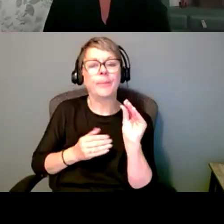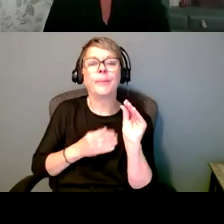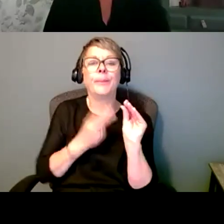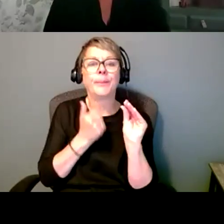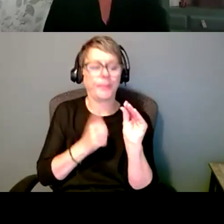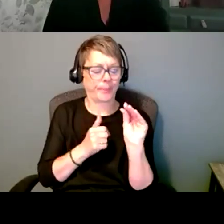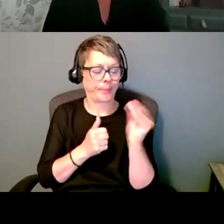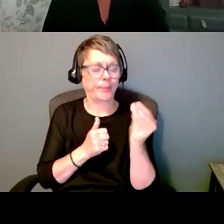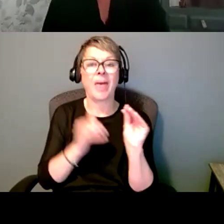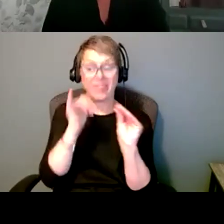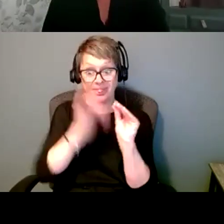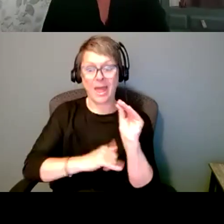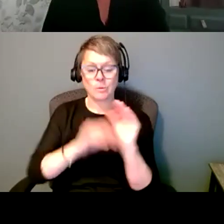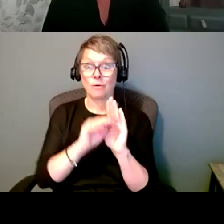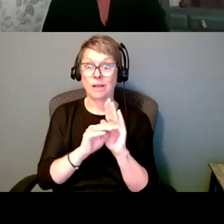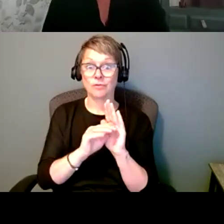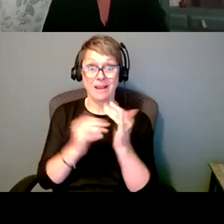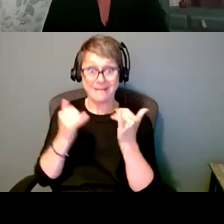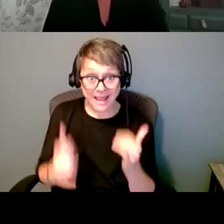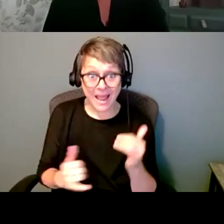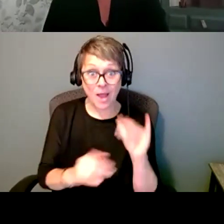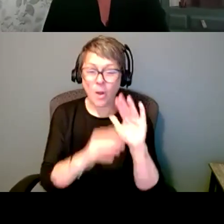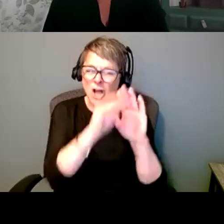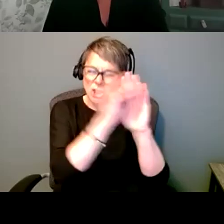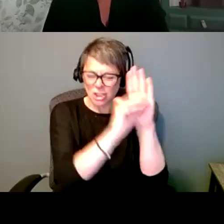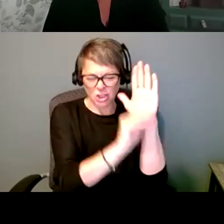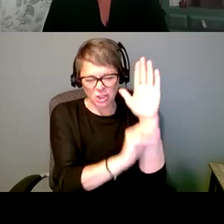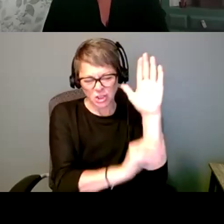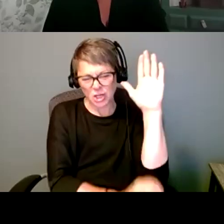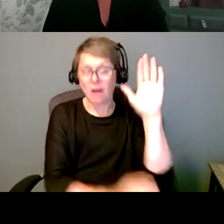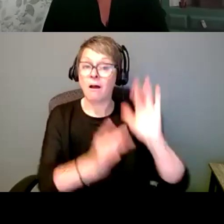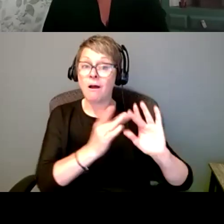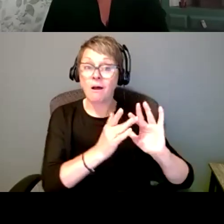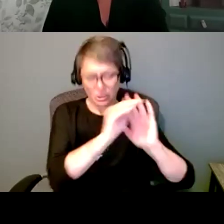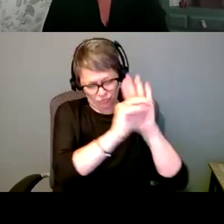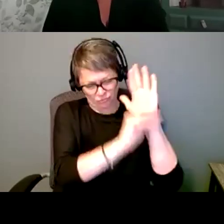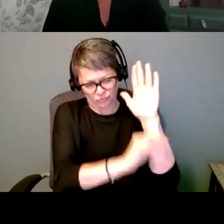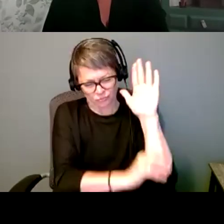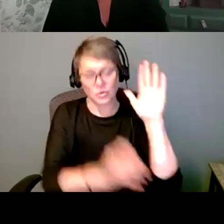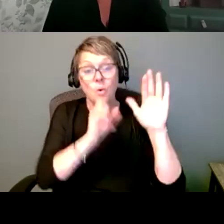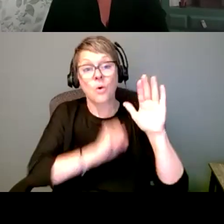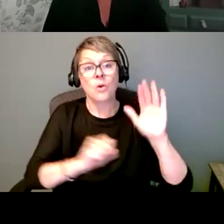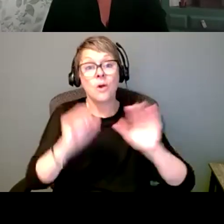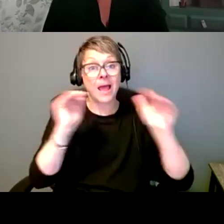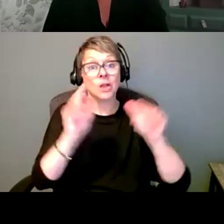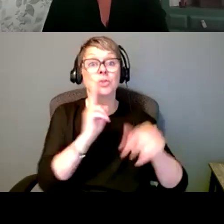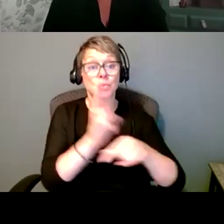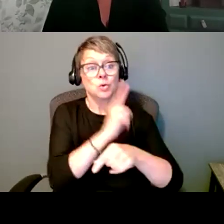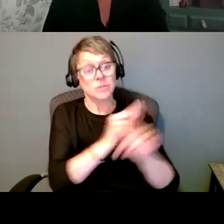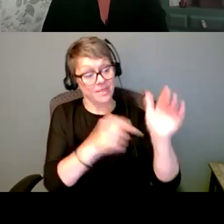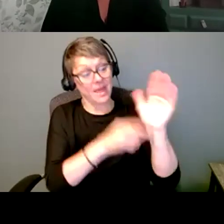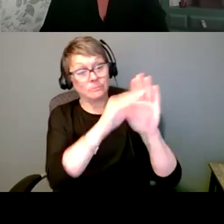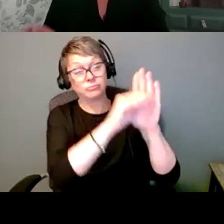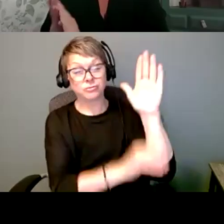our directory. And now you've got this massive online directory that older adults are using, and they're developing